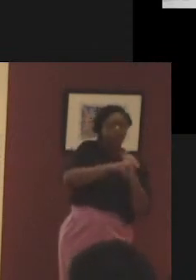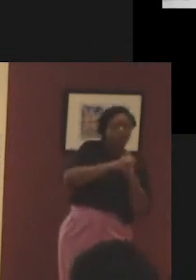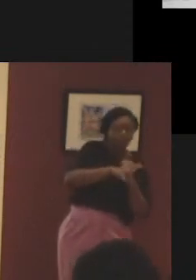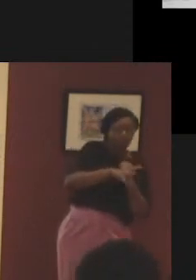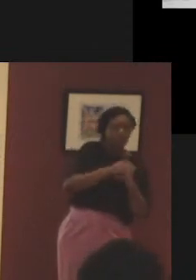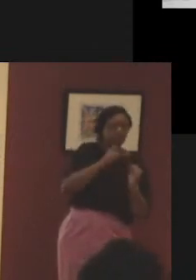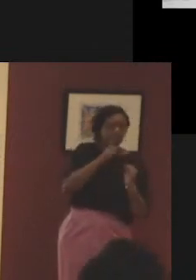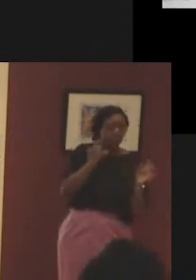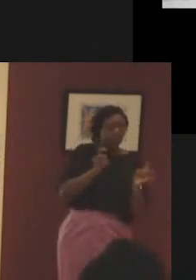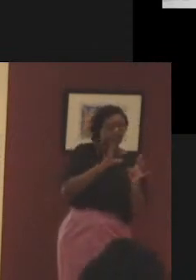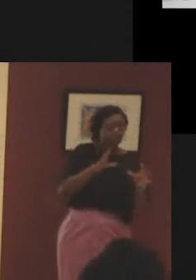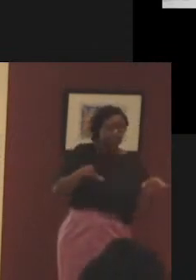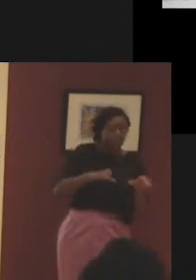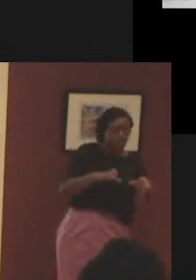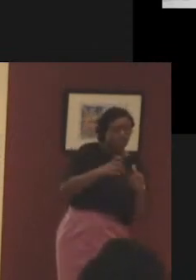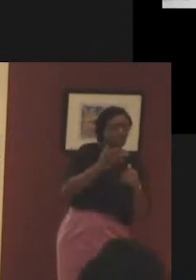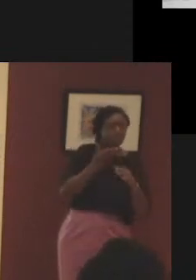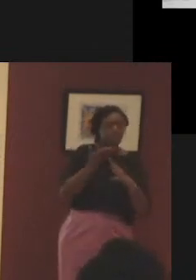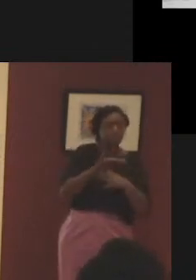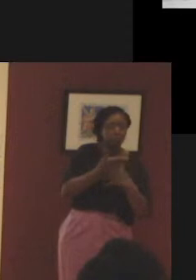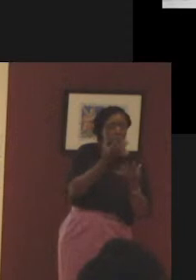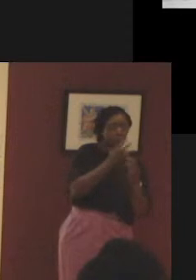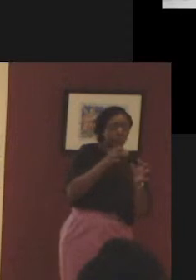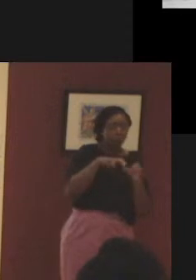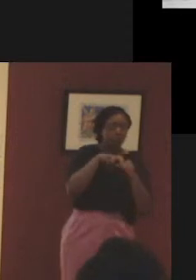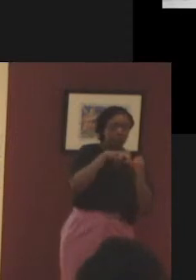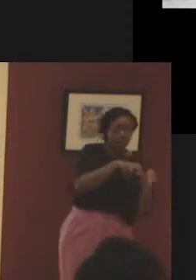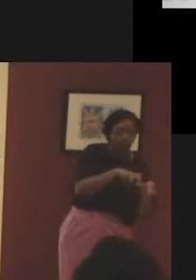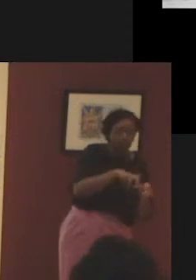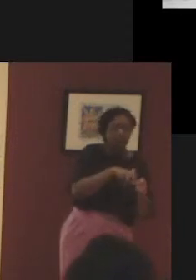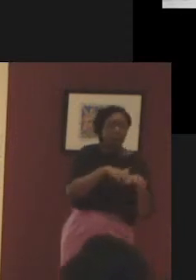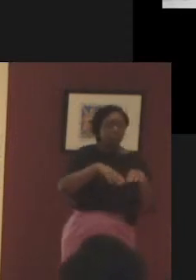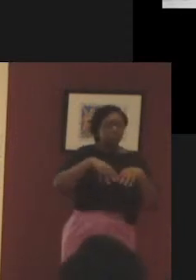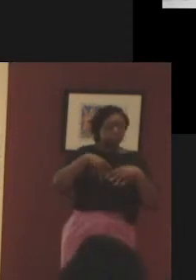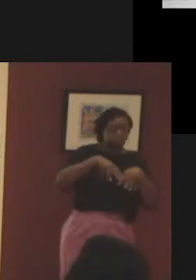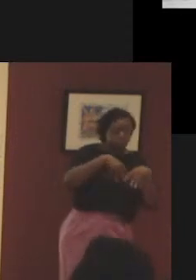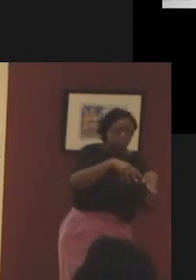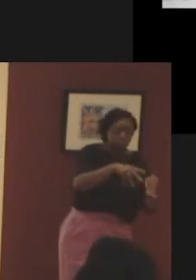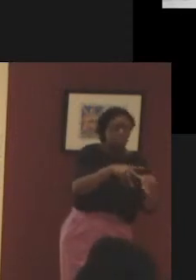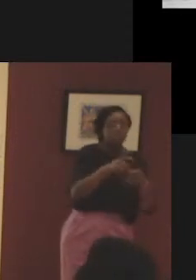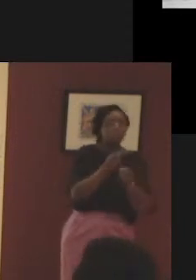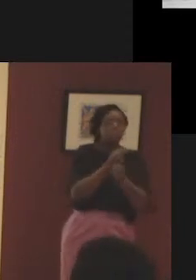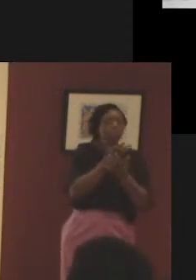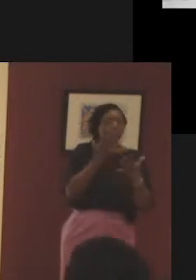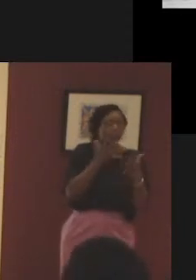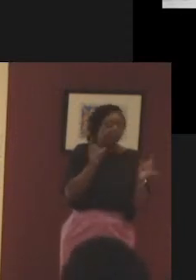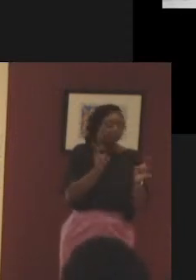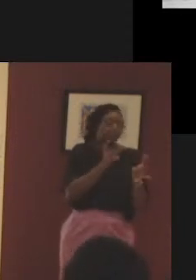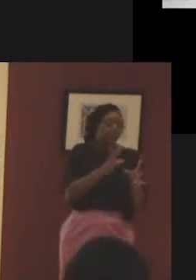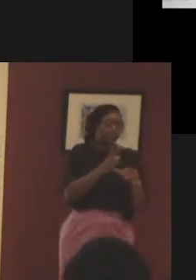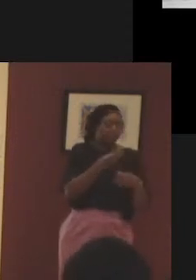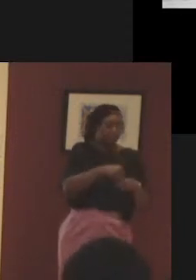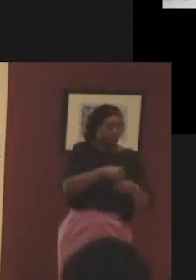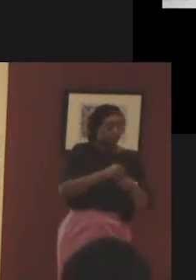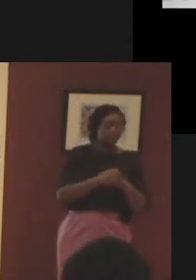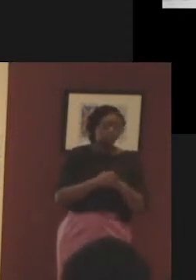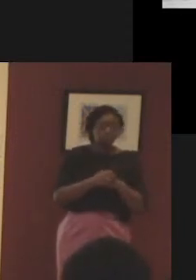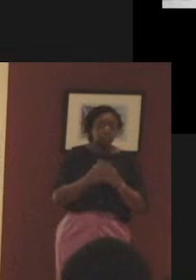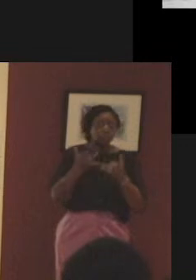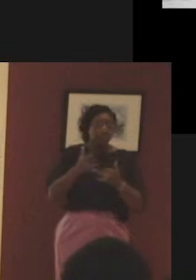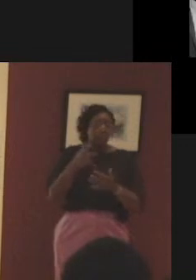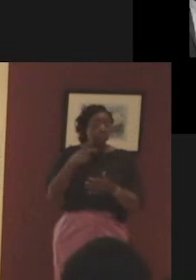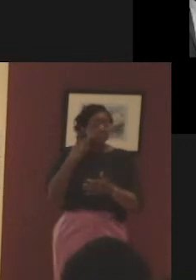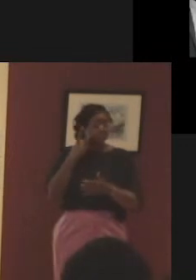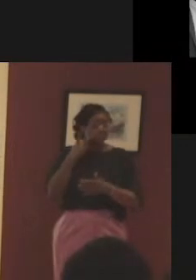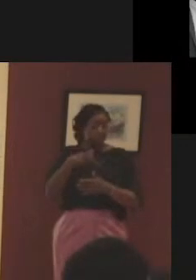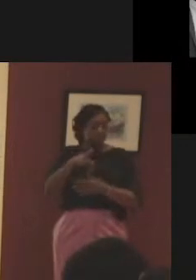rides, boycotts, marches, and they do all this over, right, prioritizing an over-violent encounter. We see Pinder here